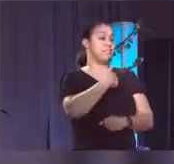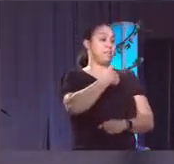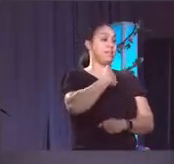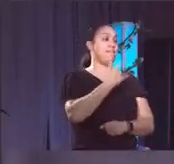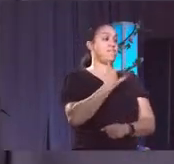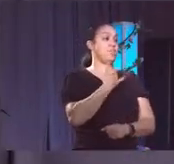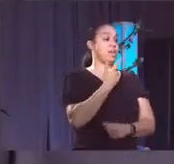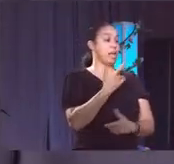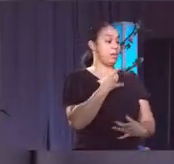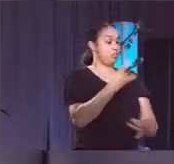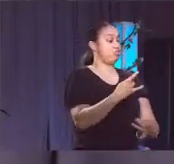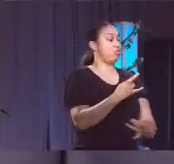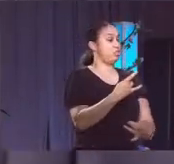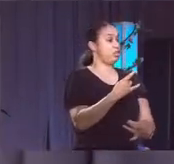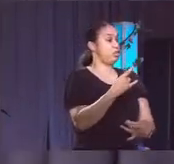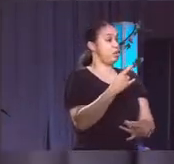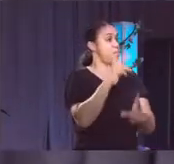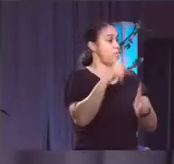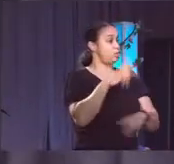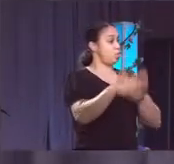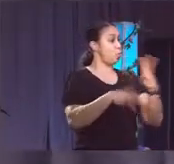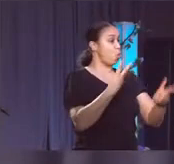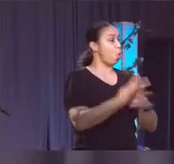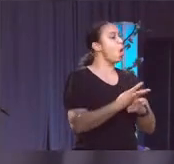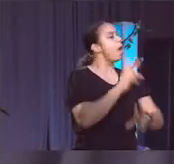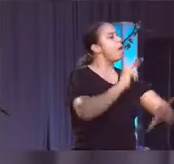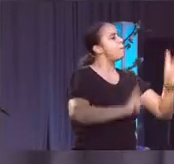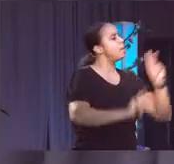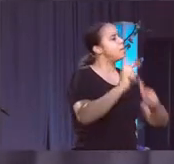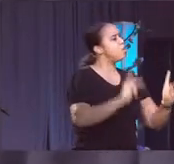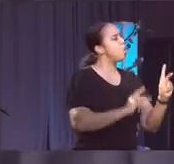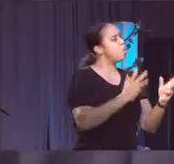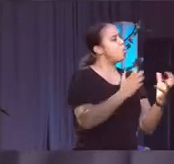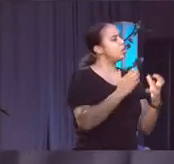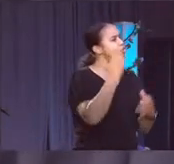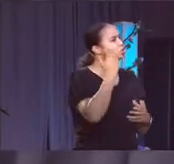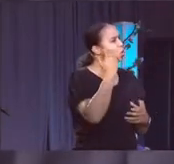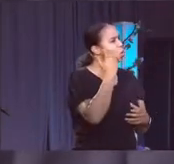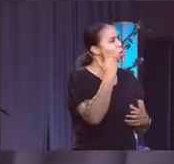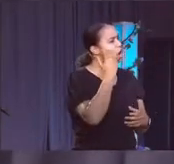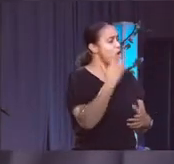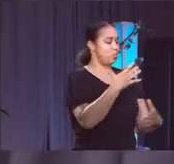in the world. All I'm telling you is that people want to know, are you interested in me?